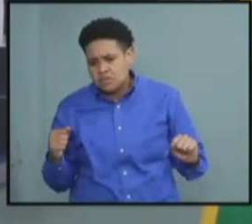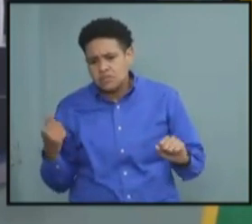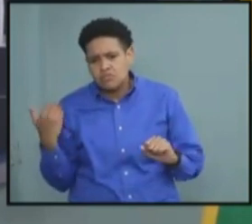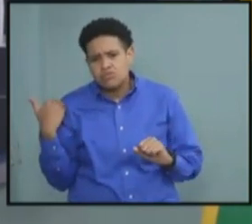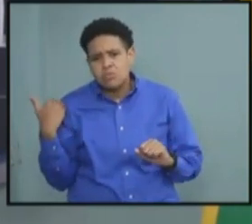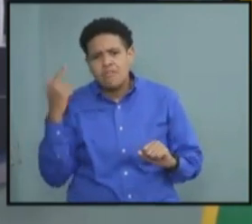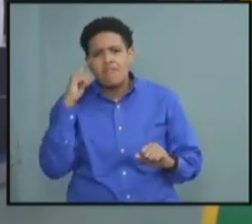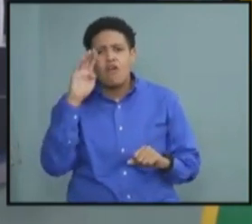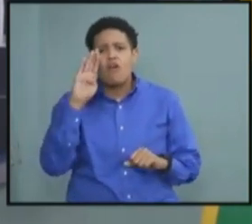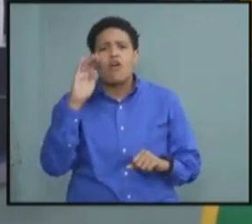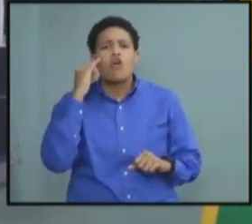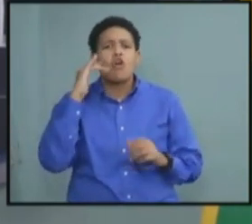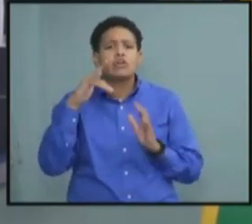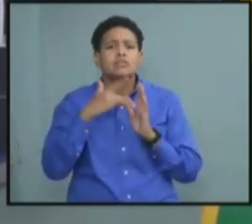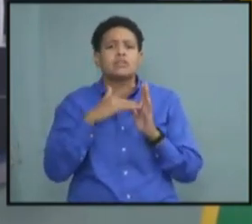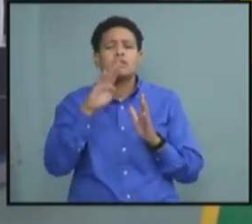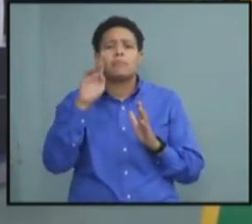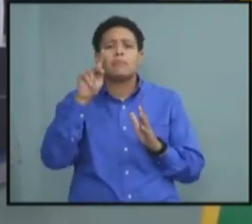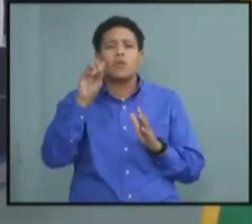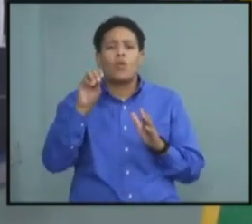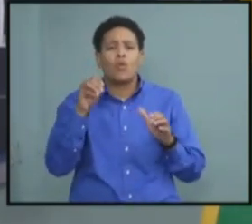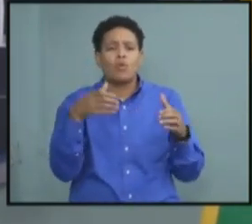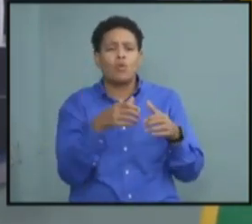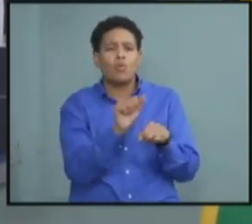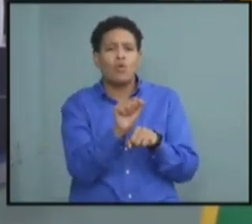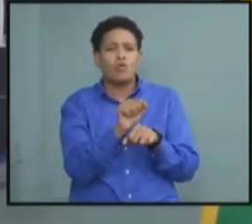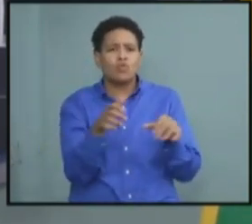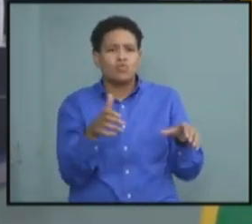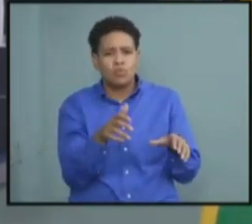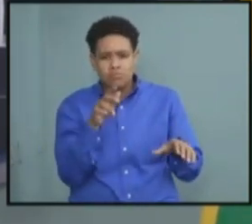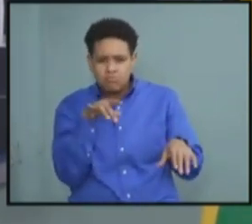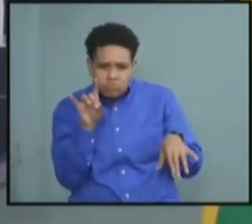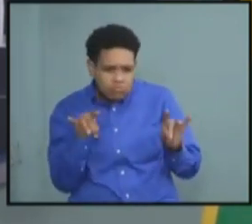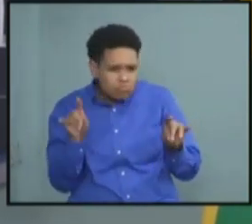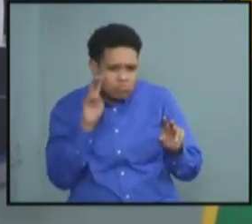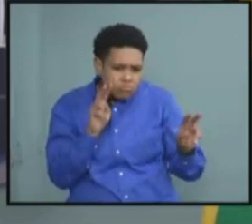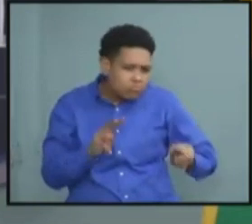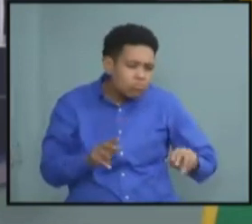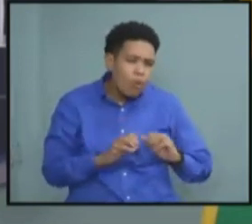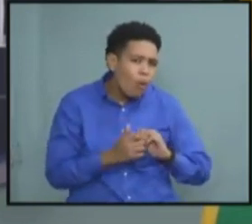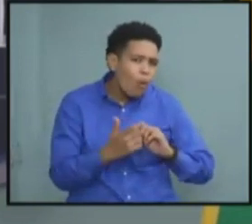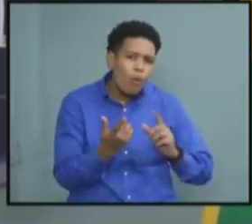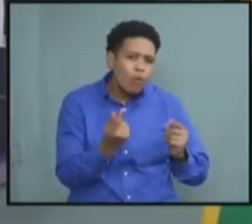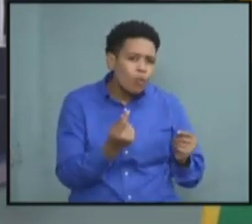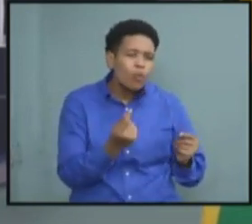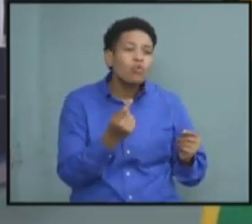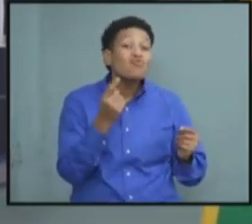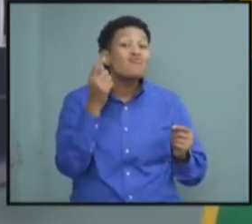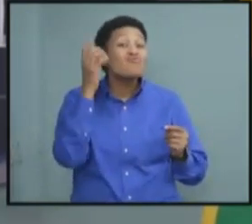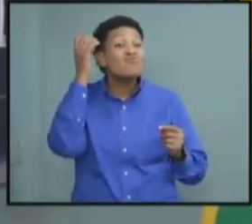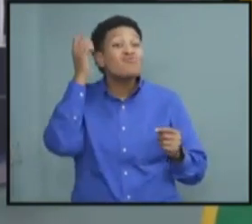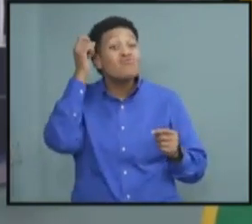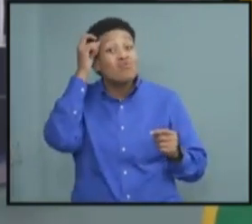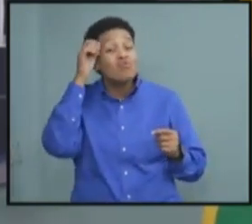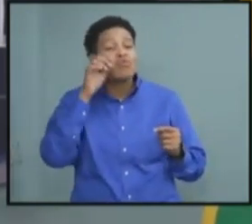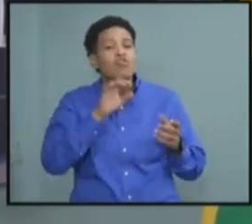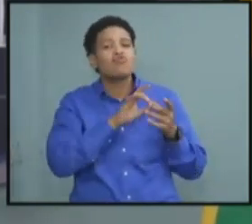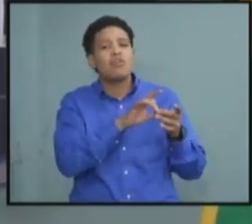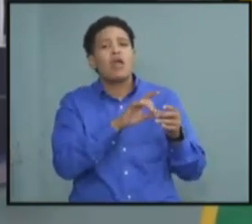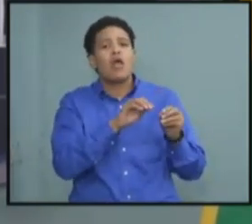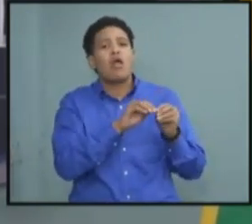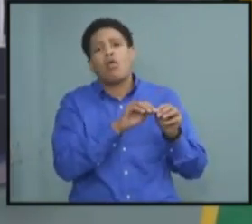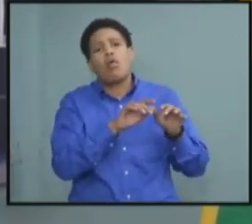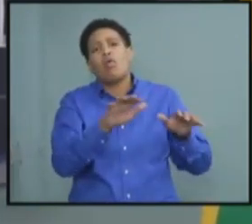force on the heels of, obviously, the situation with an outbreak of COVID within